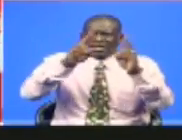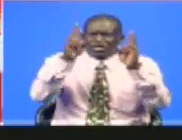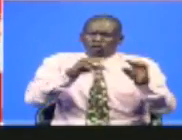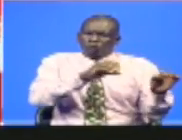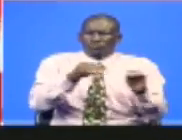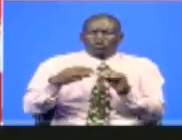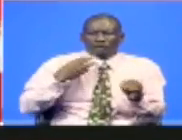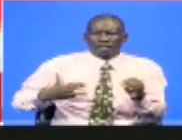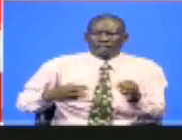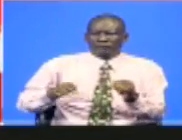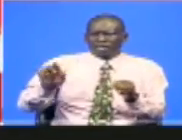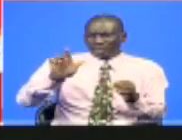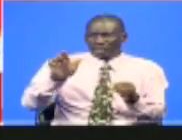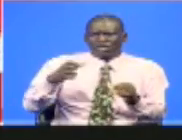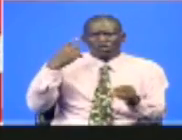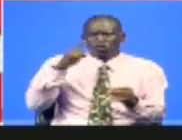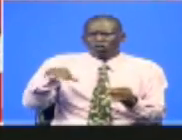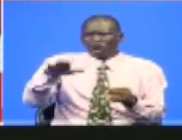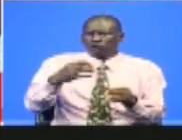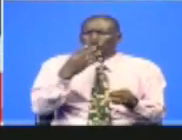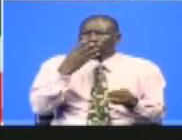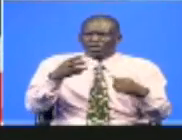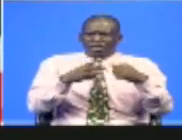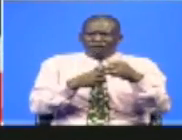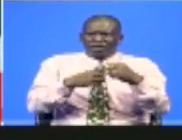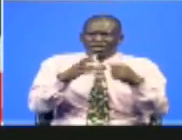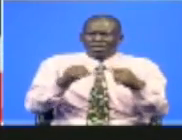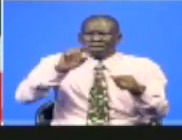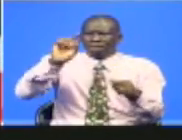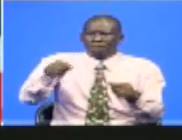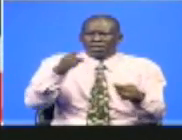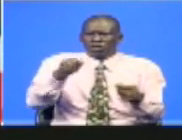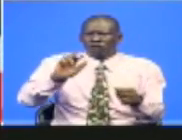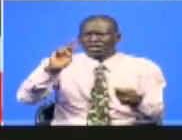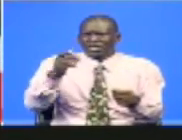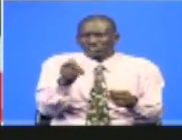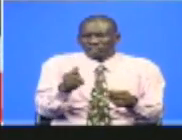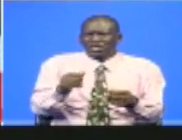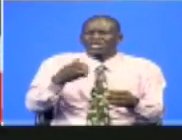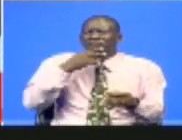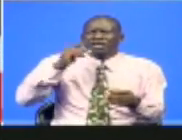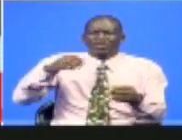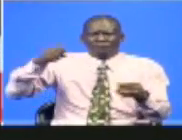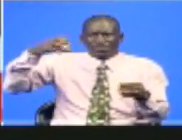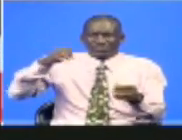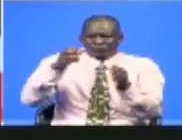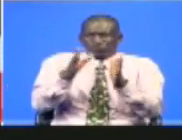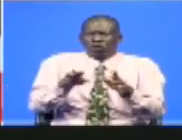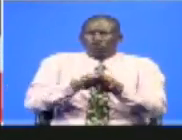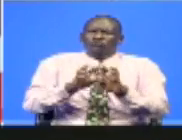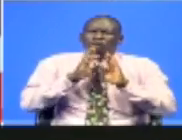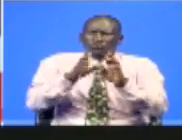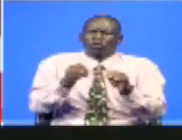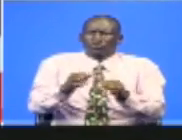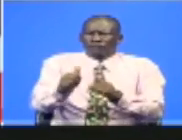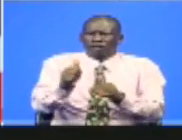Chinese Super League for about 470 million Kenya shillings. The Harambee star striker is also reported to have turned down